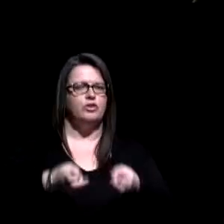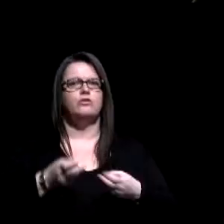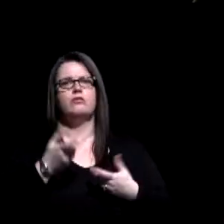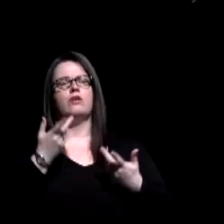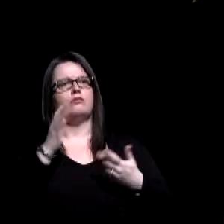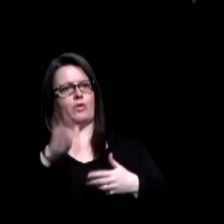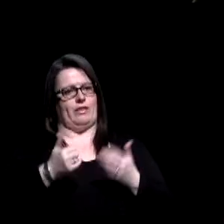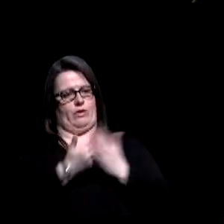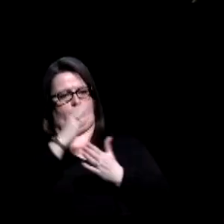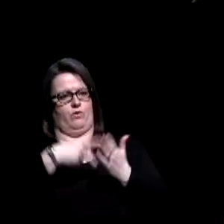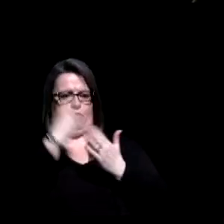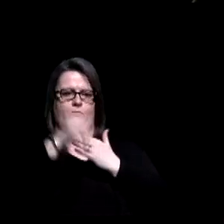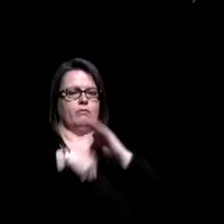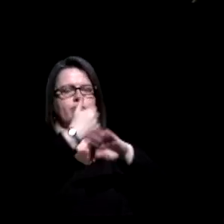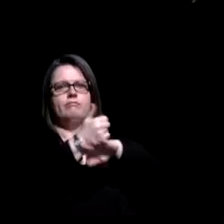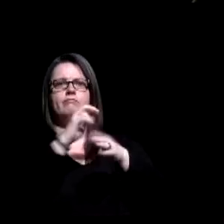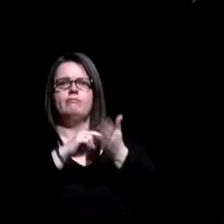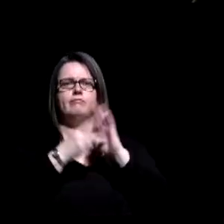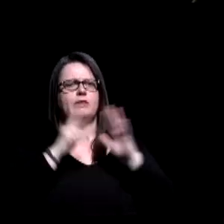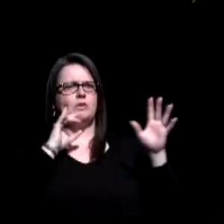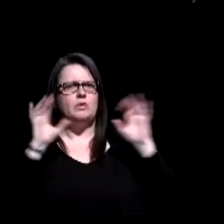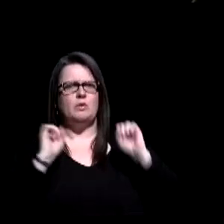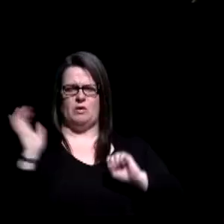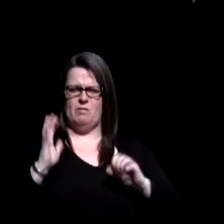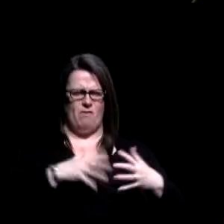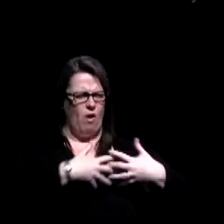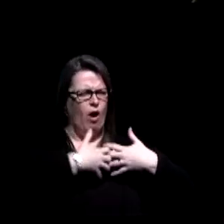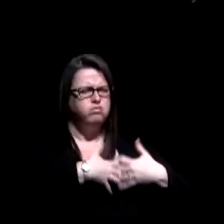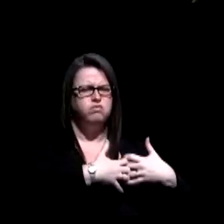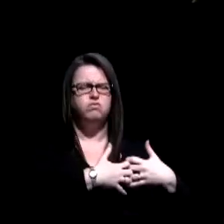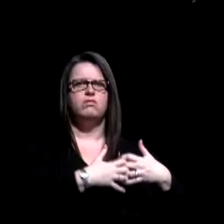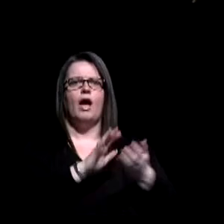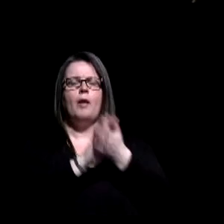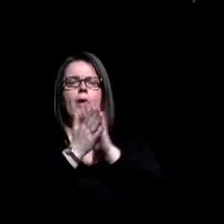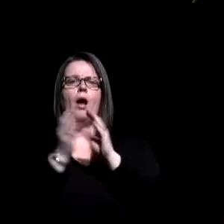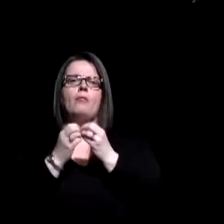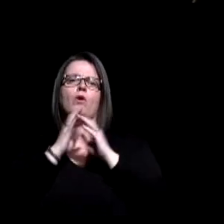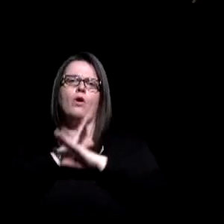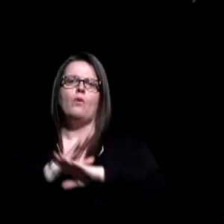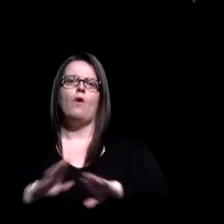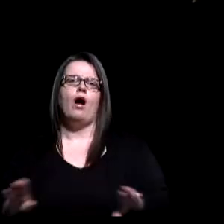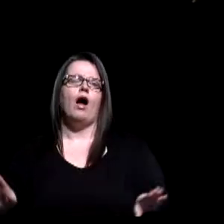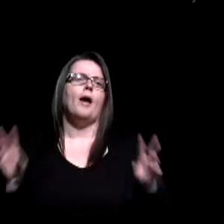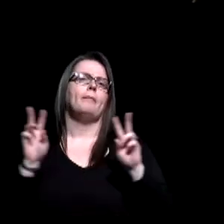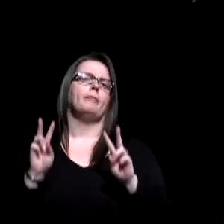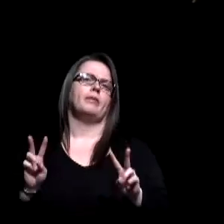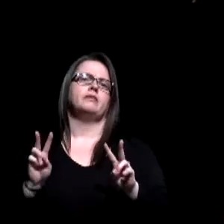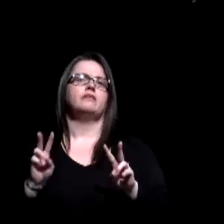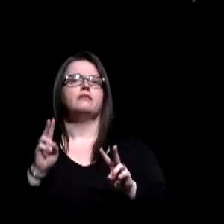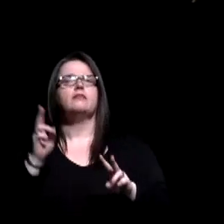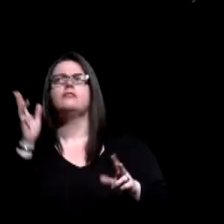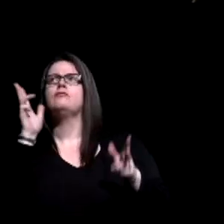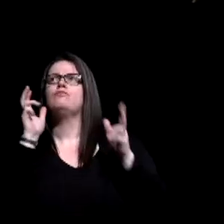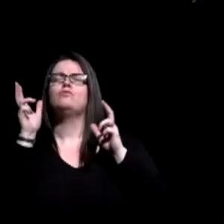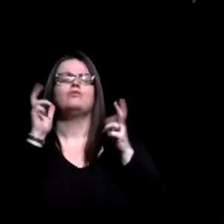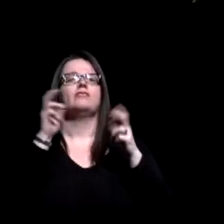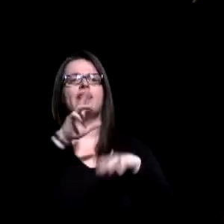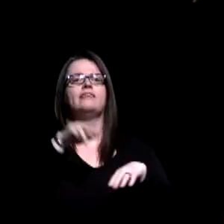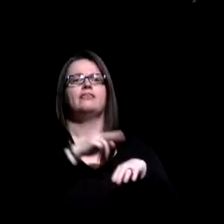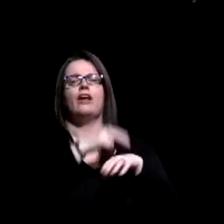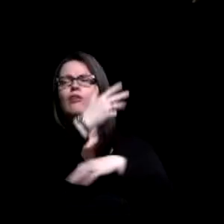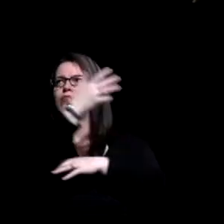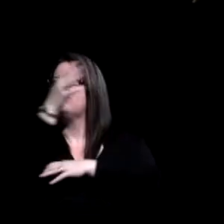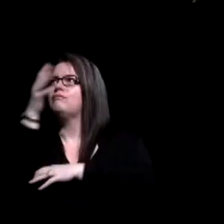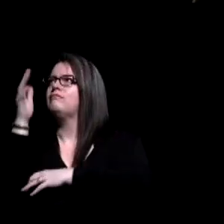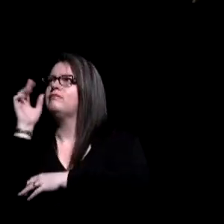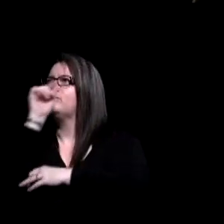diesel generator were replaced by the tranquil and peaceful sounds of nature, which can now be enjoyed by the